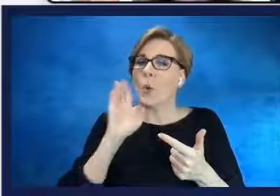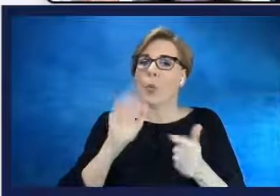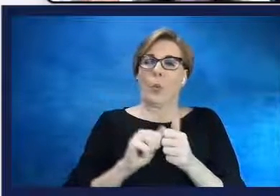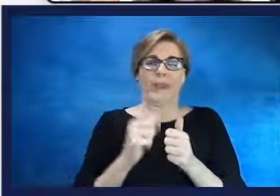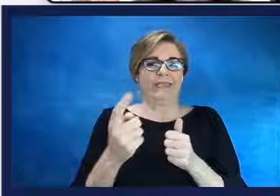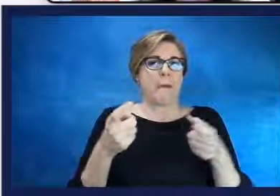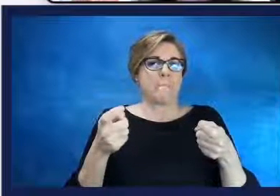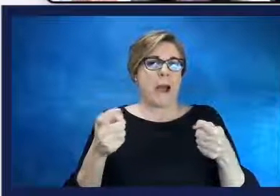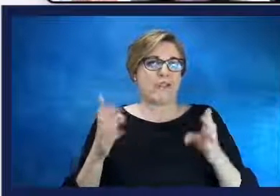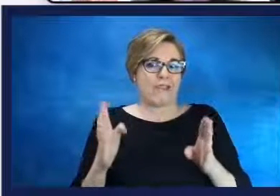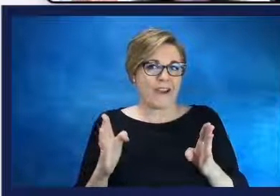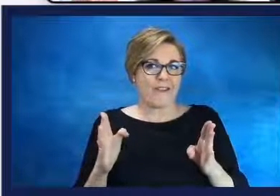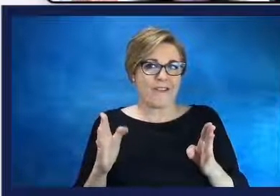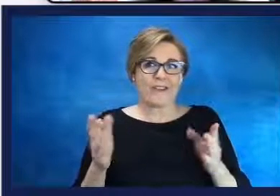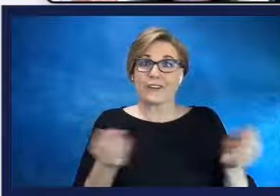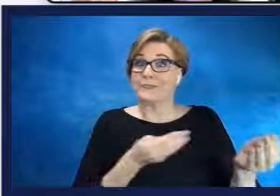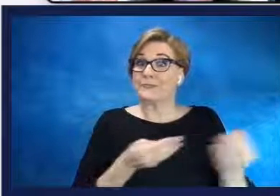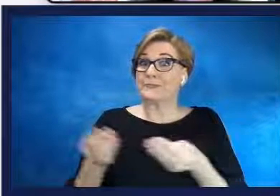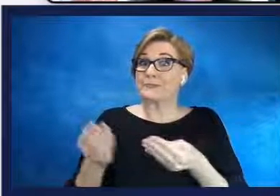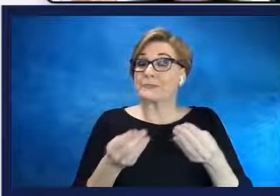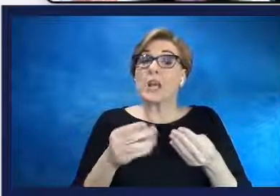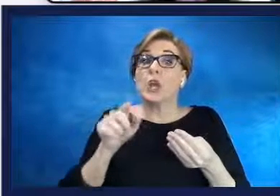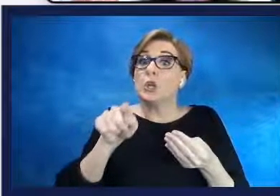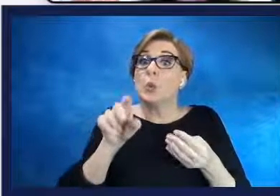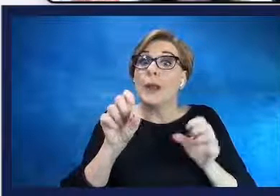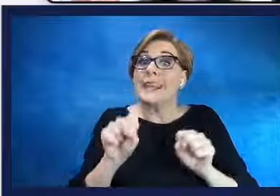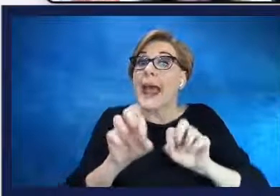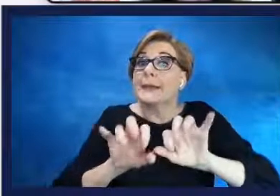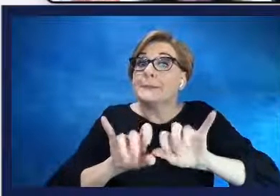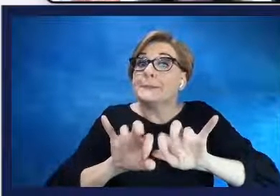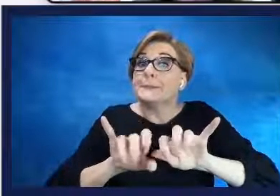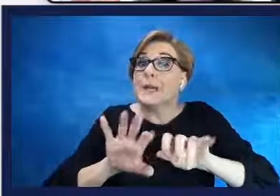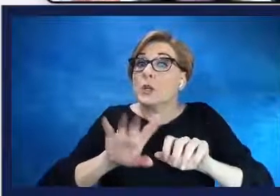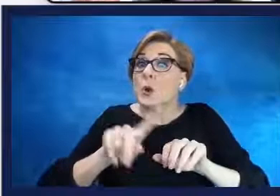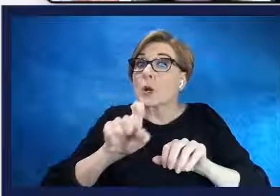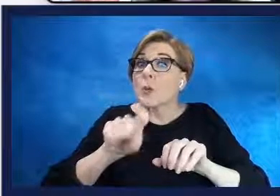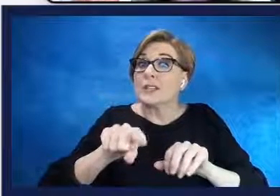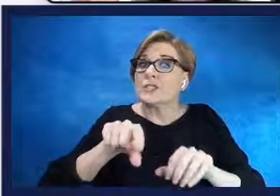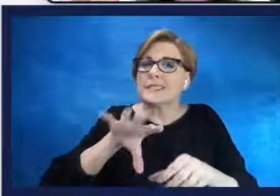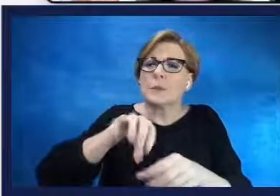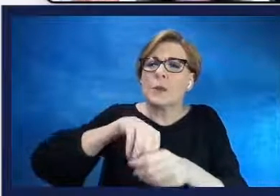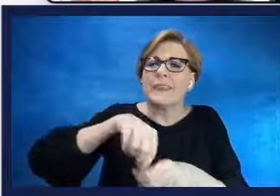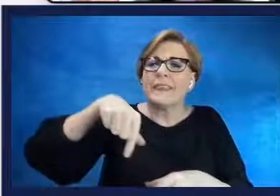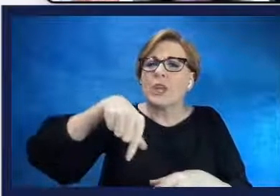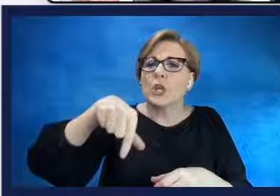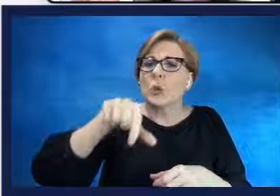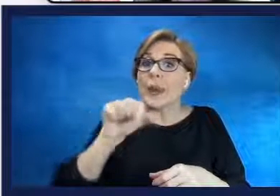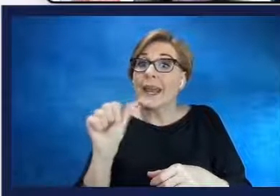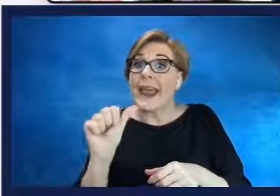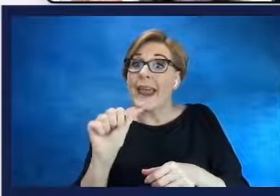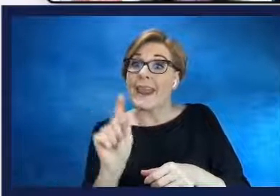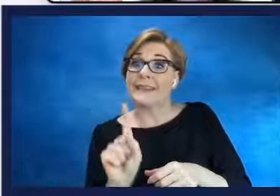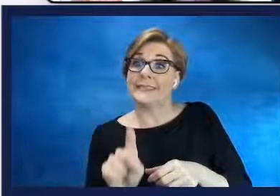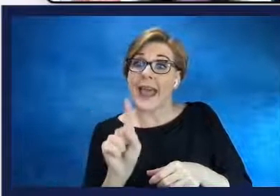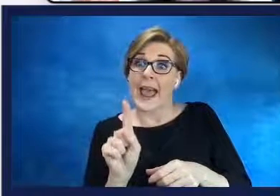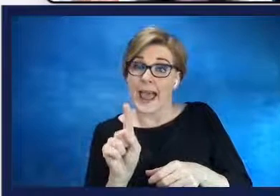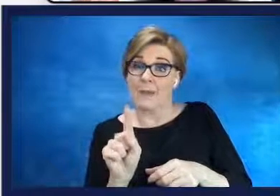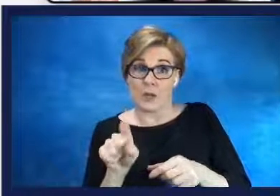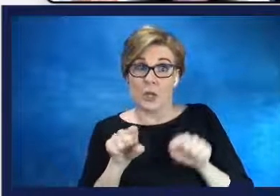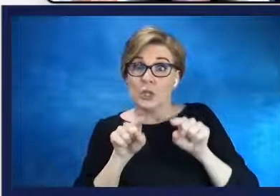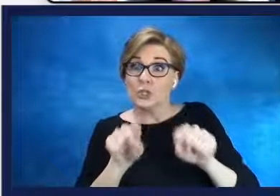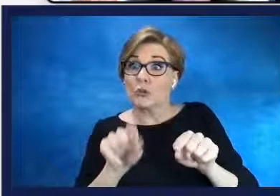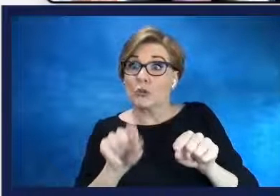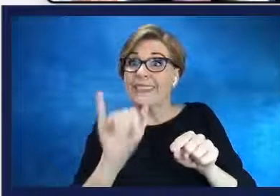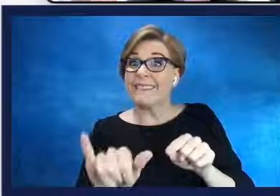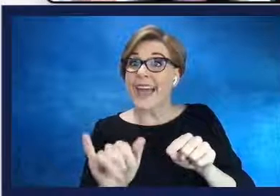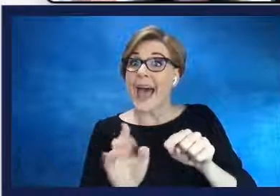live video here and click submit. We are going to try to answer as many questions that we can during our time